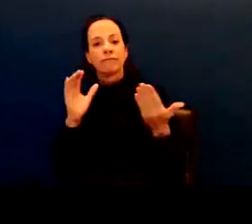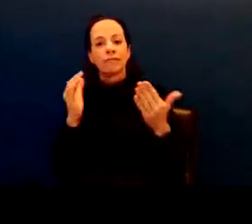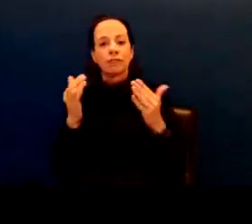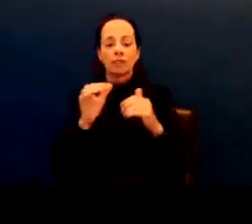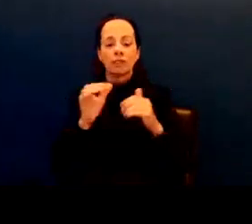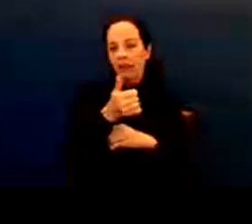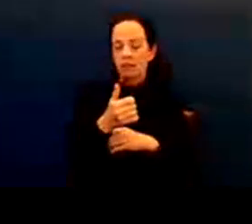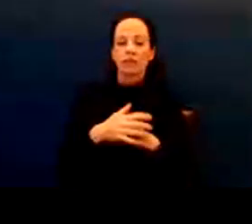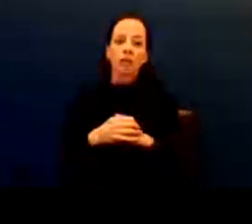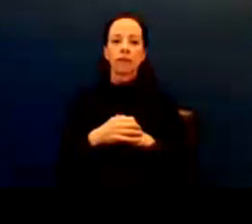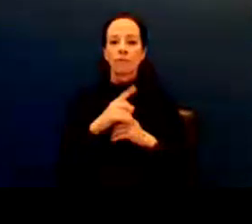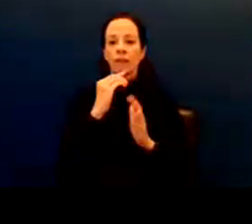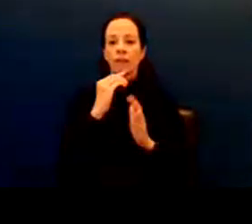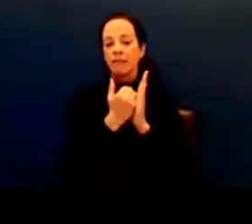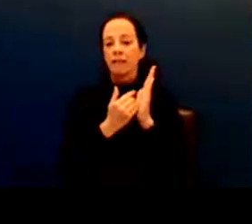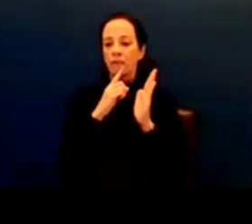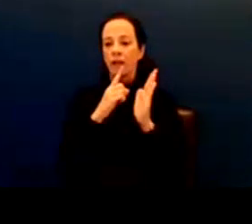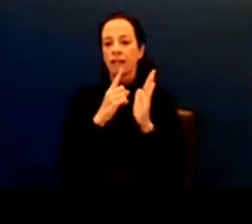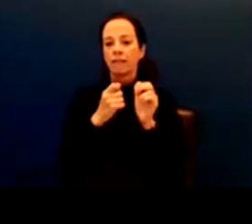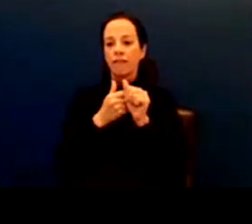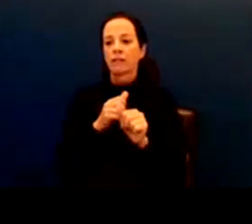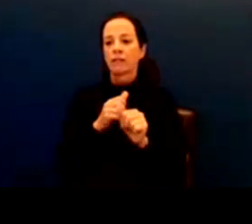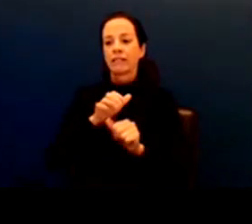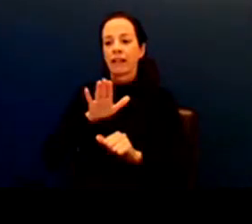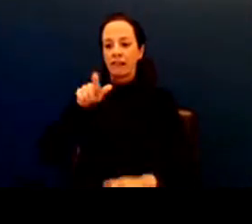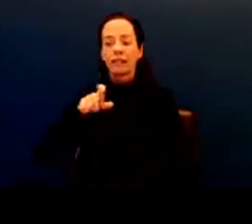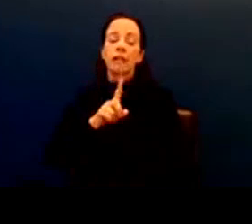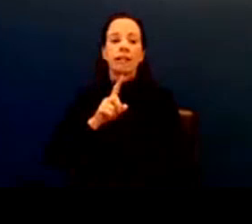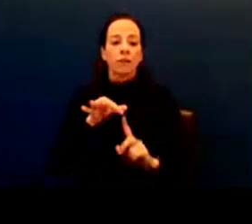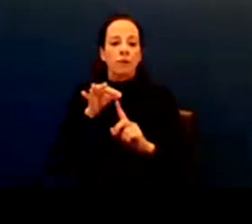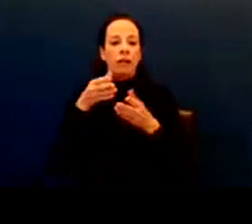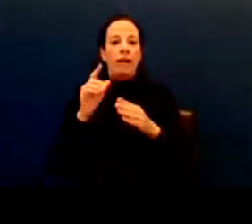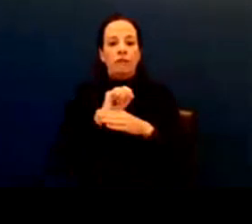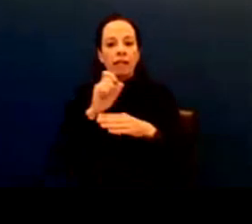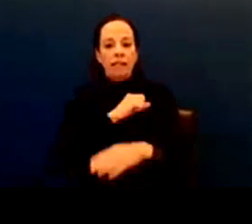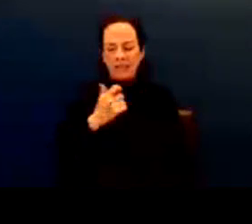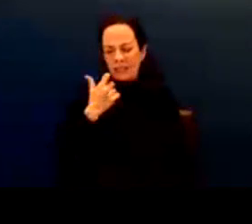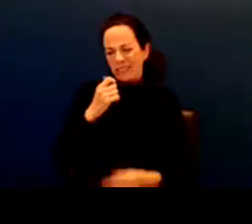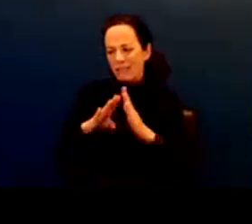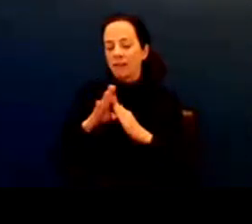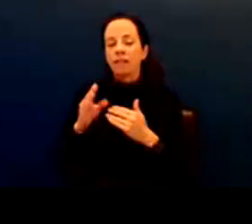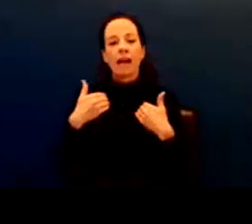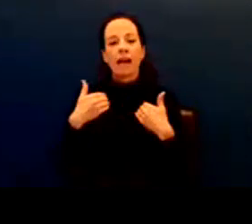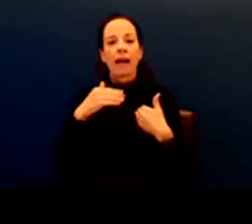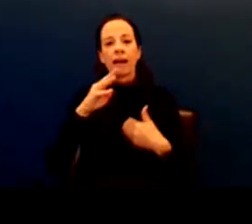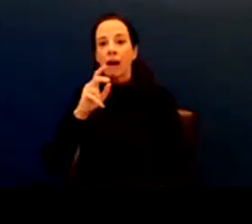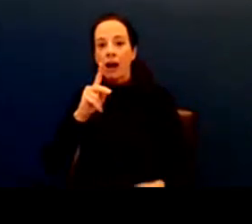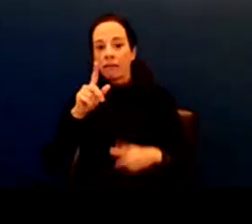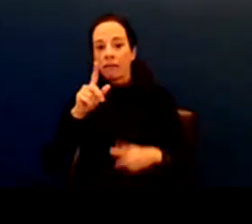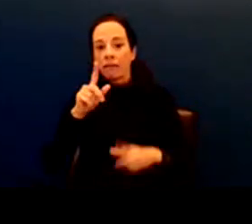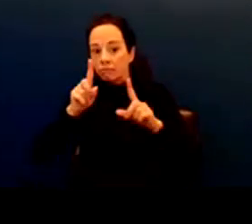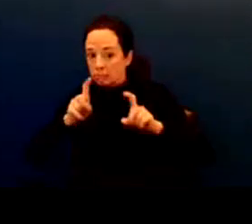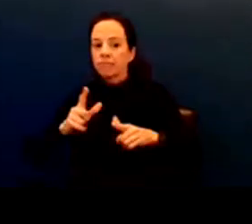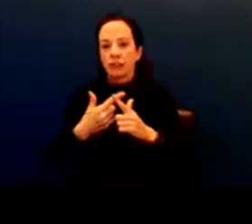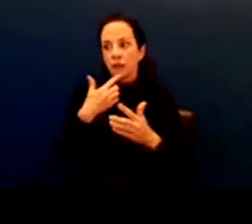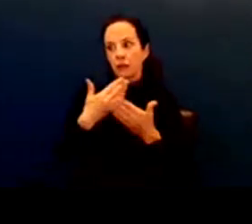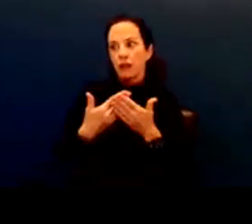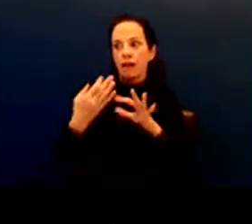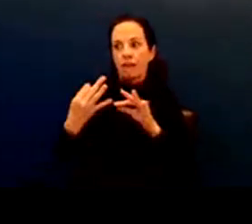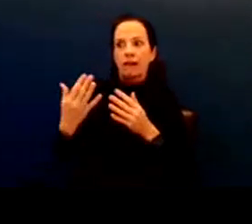of training staff, and we've just developed this. We did a mock of it, and we received some great feedback. We're going to be rolling that out to all the districts